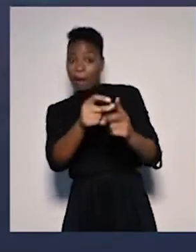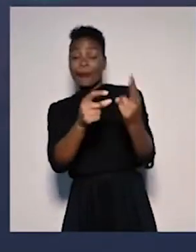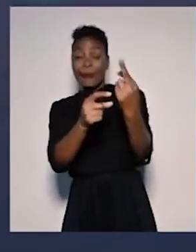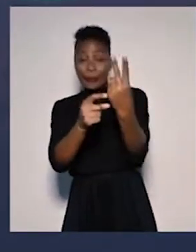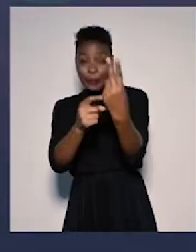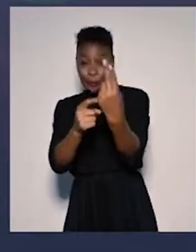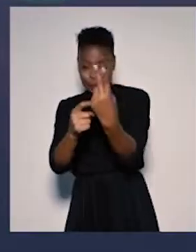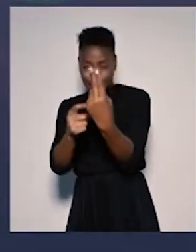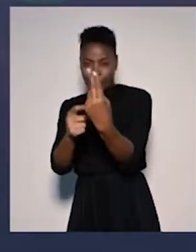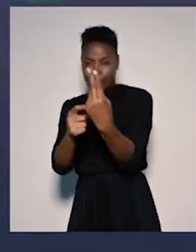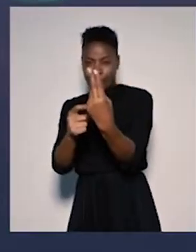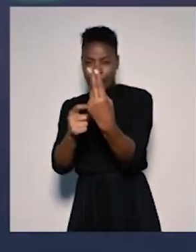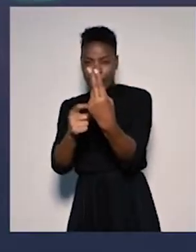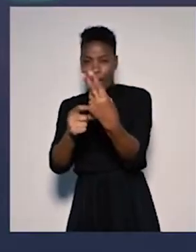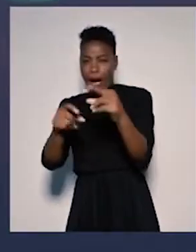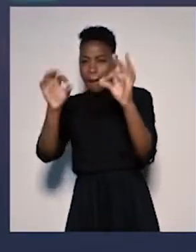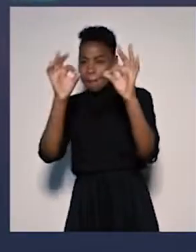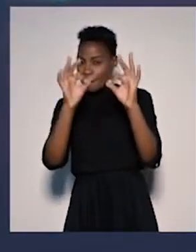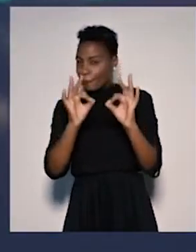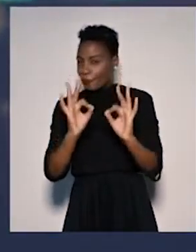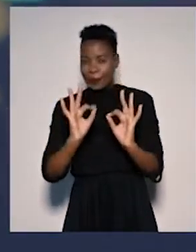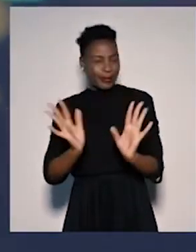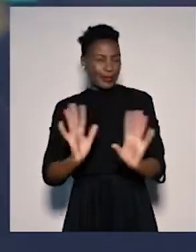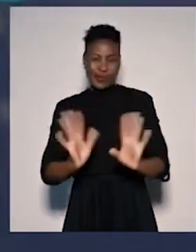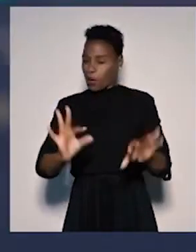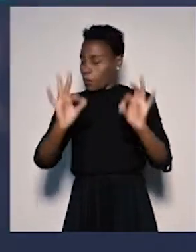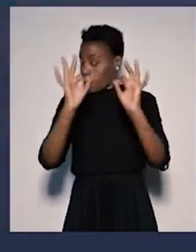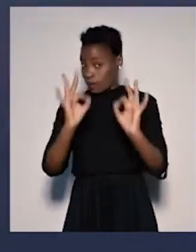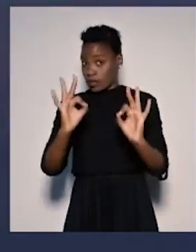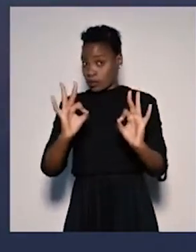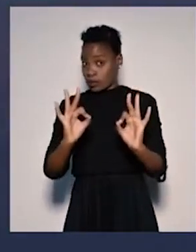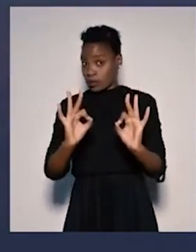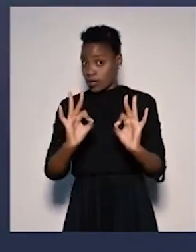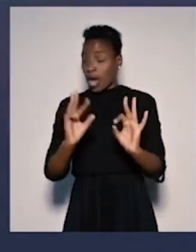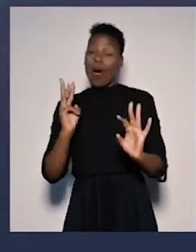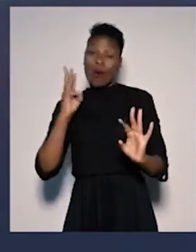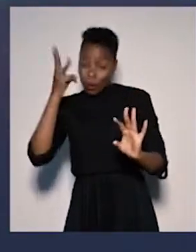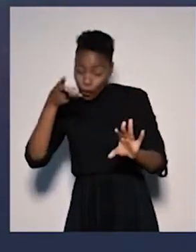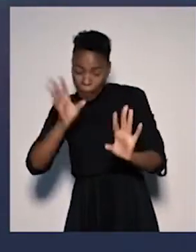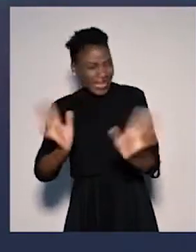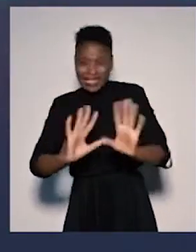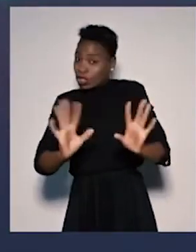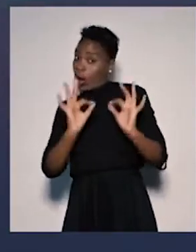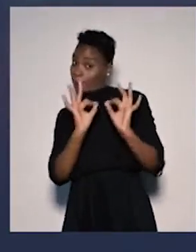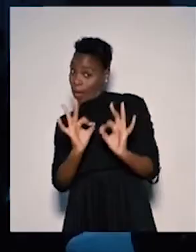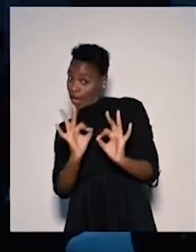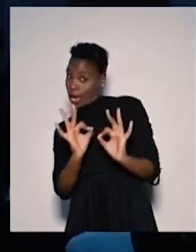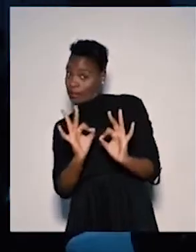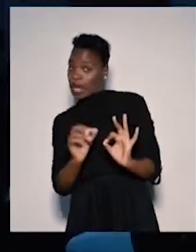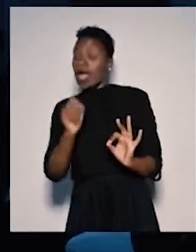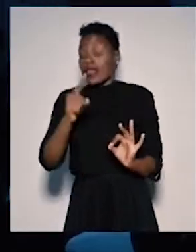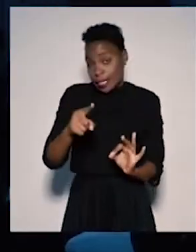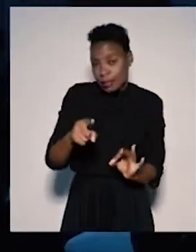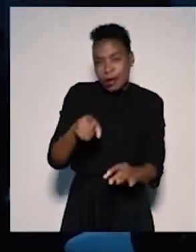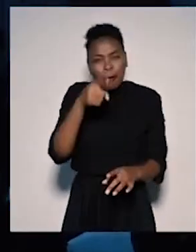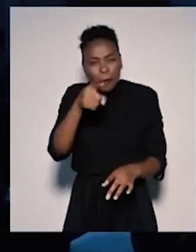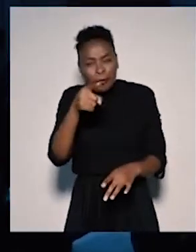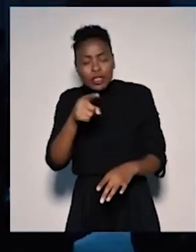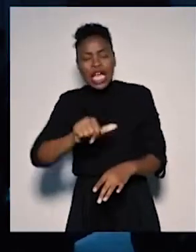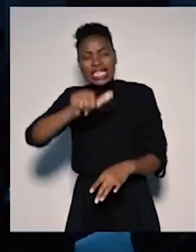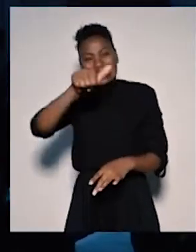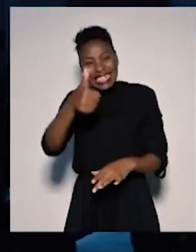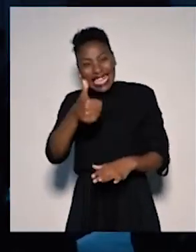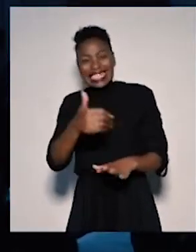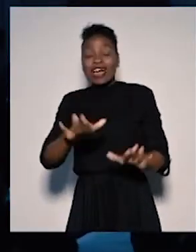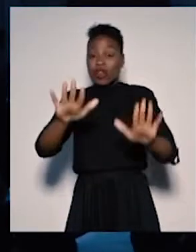the imperfect will of God. It is God's will, but it's imperfect. All right? It's almost like you've scored 6 out of